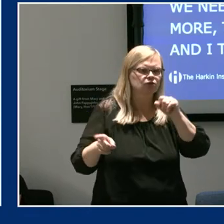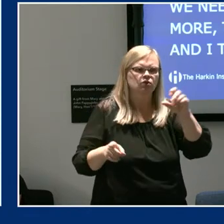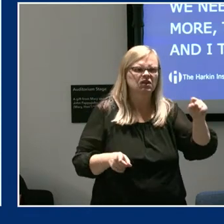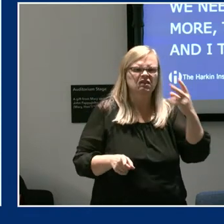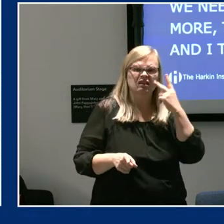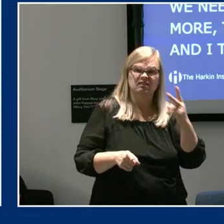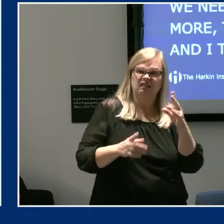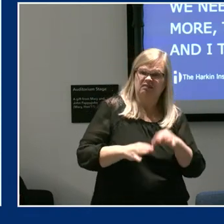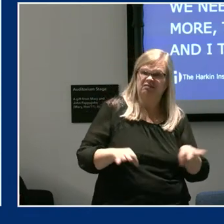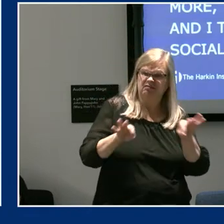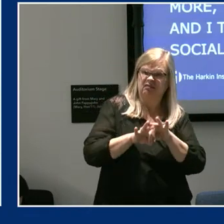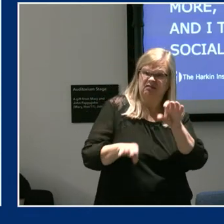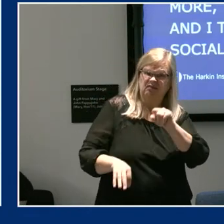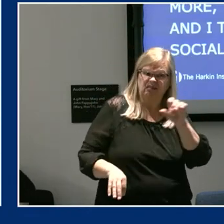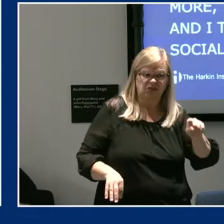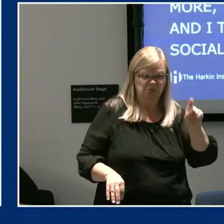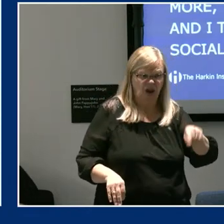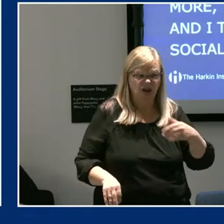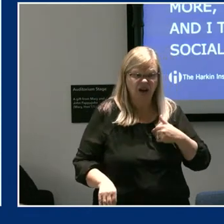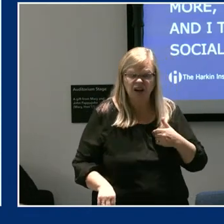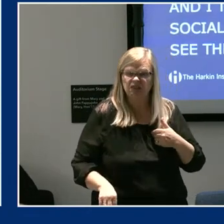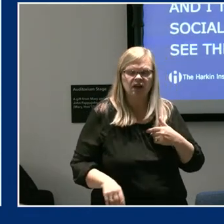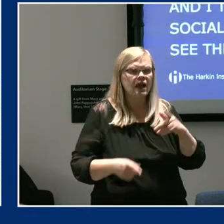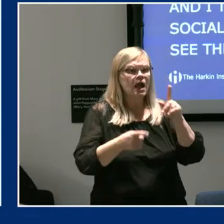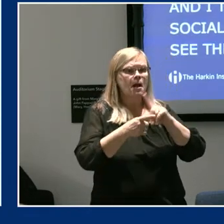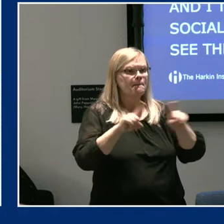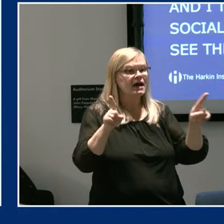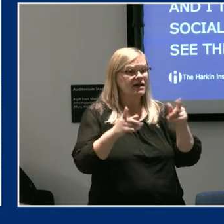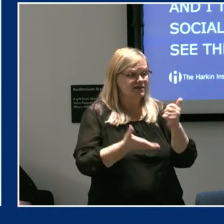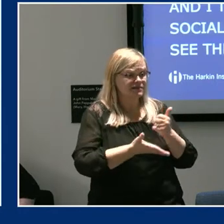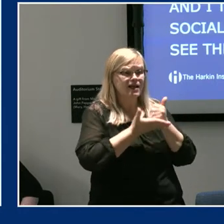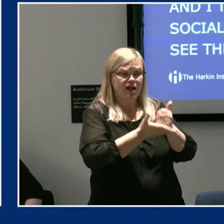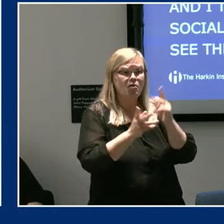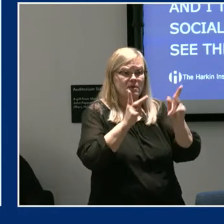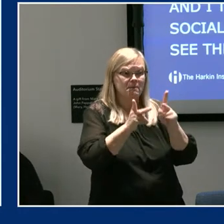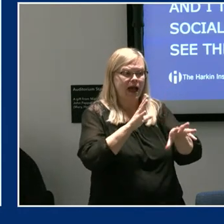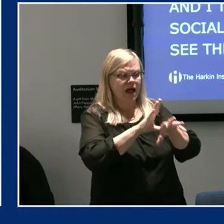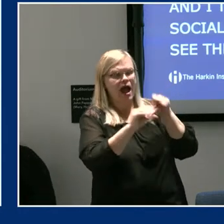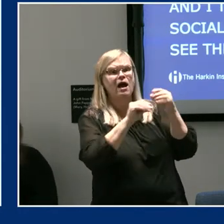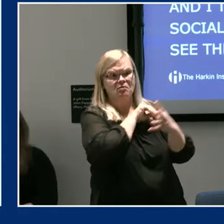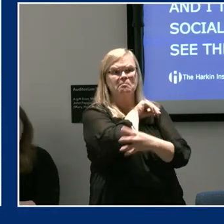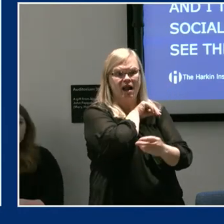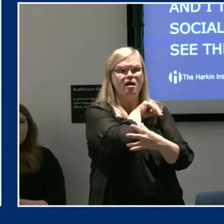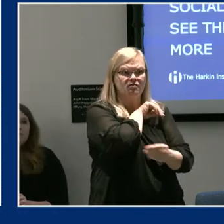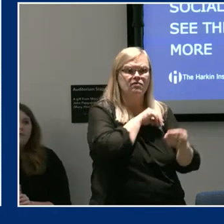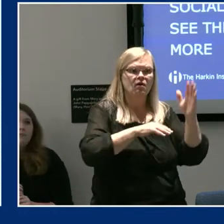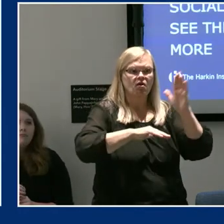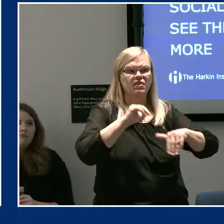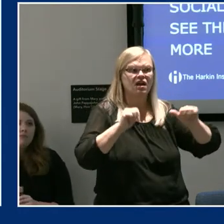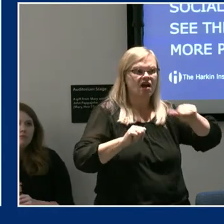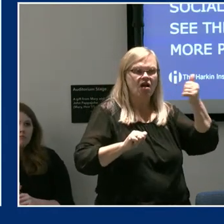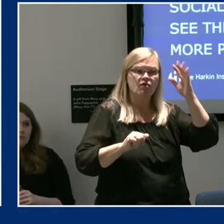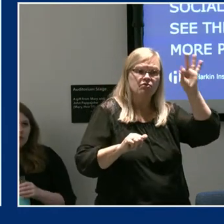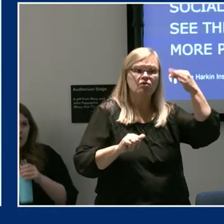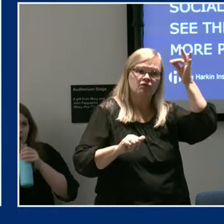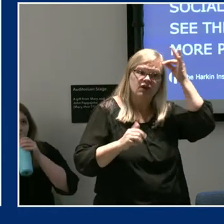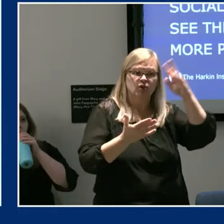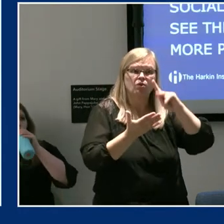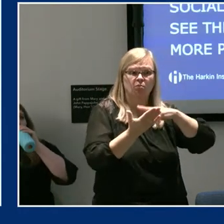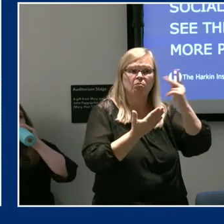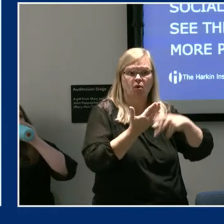see the value in it, even though it has lifted more people out of poverty, probably than all federal programs